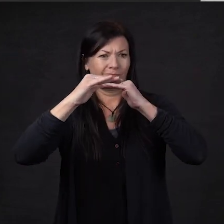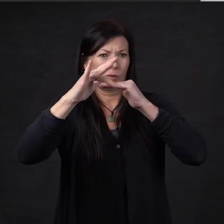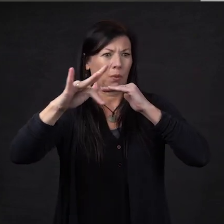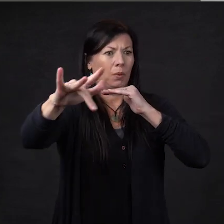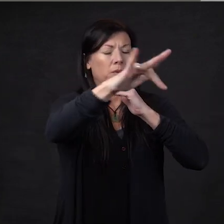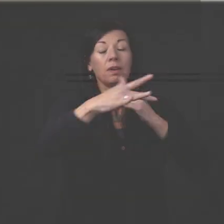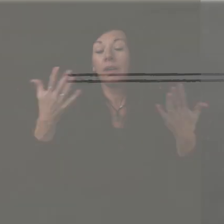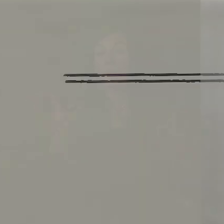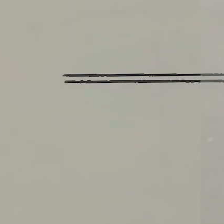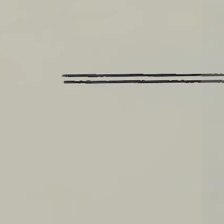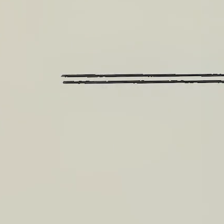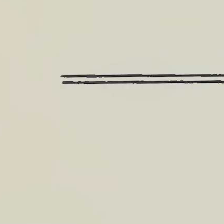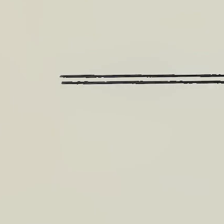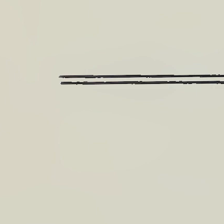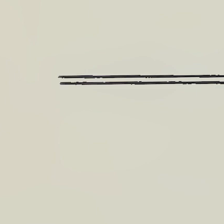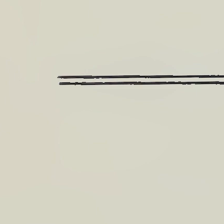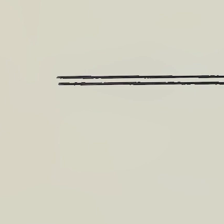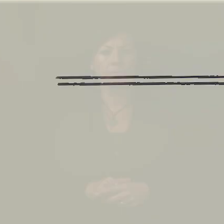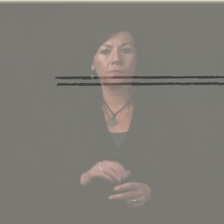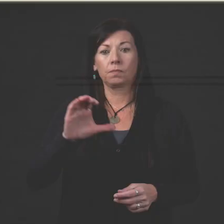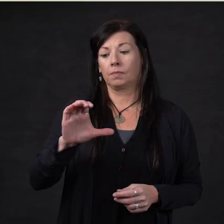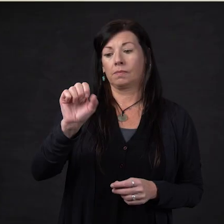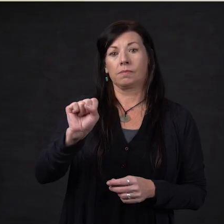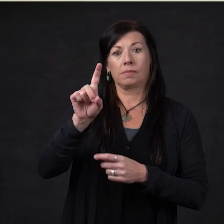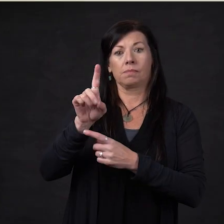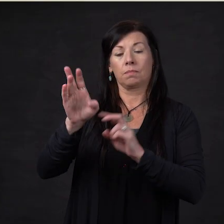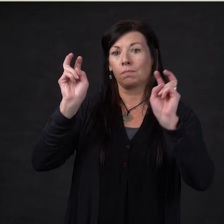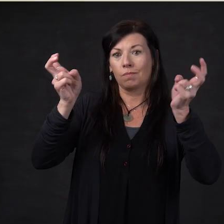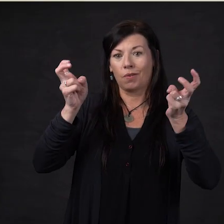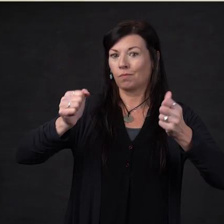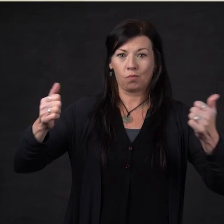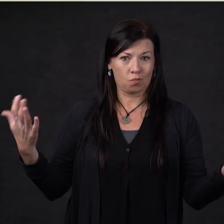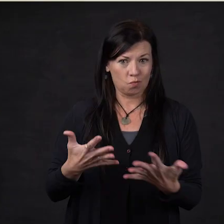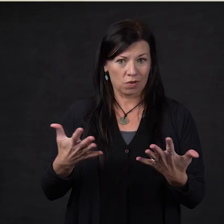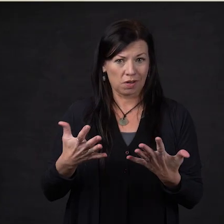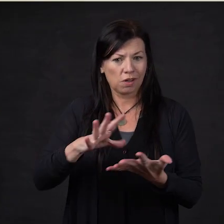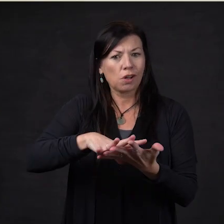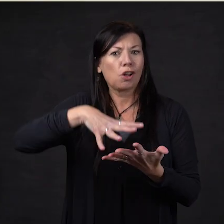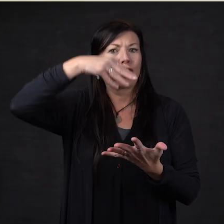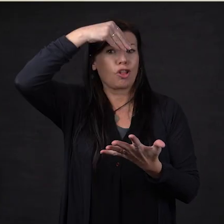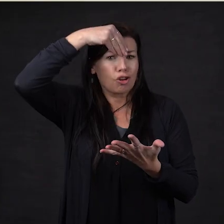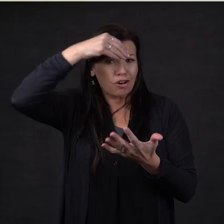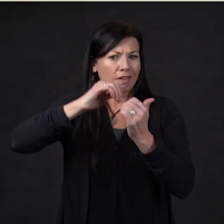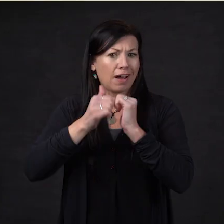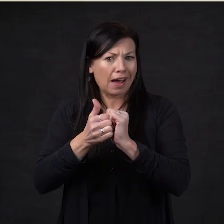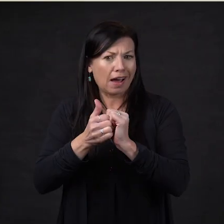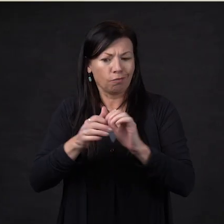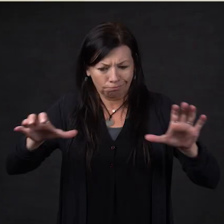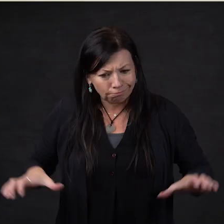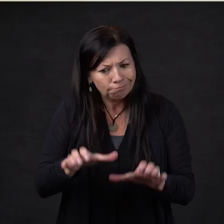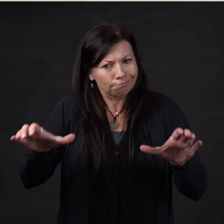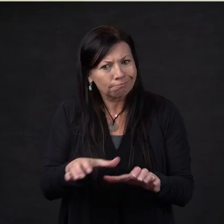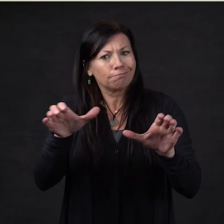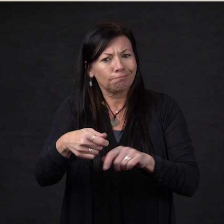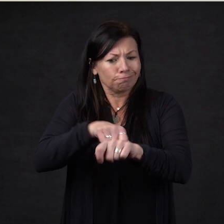and runs. Document with the school motto. The CSDB motto was, "Learn to do by doing,"